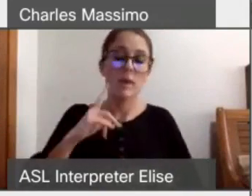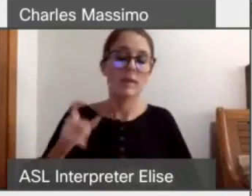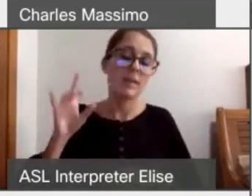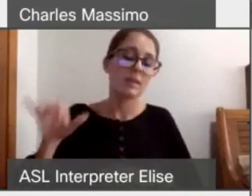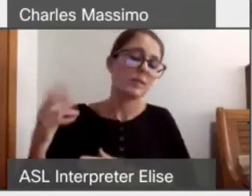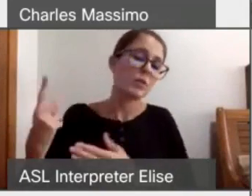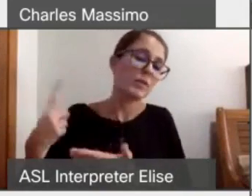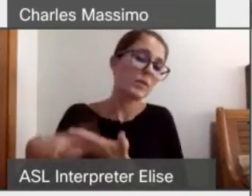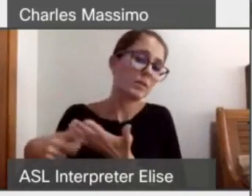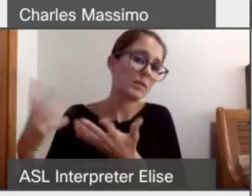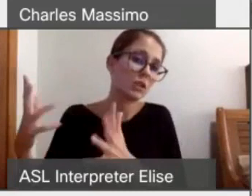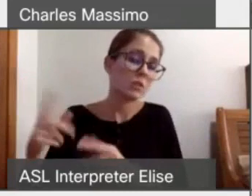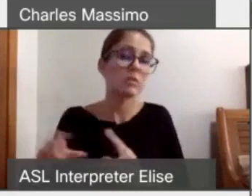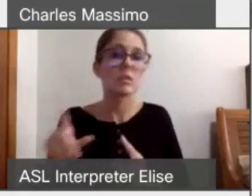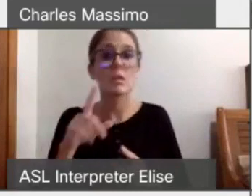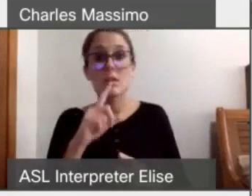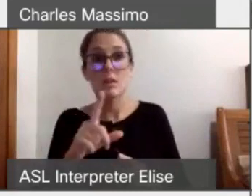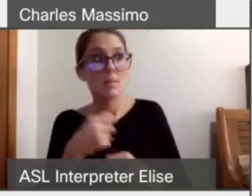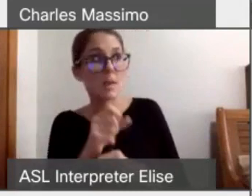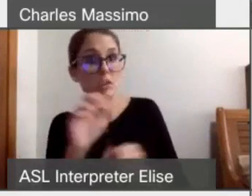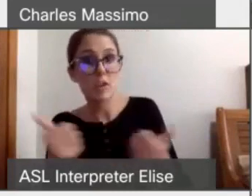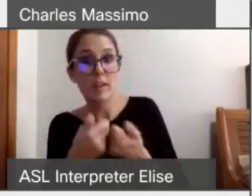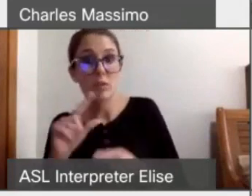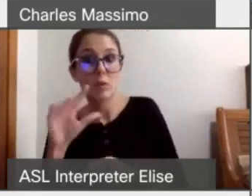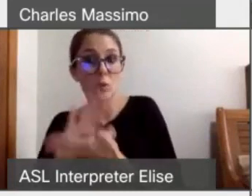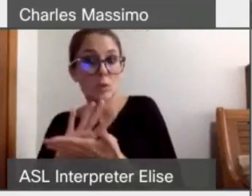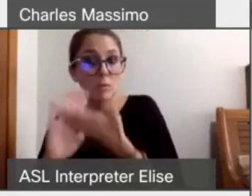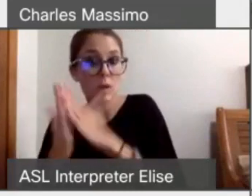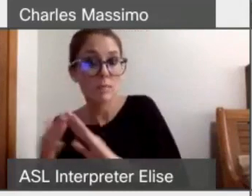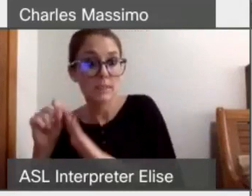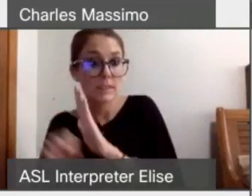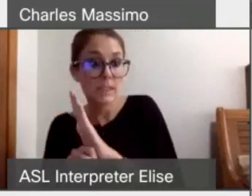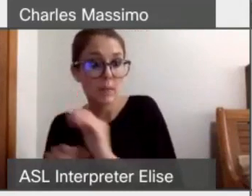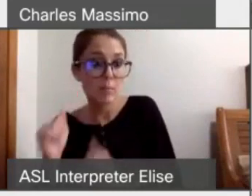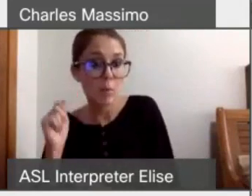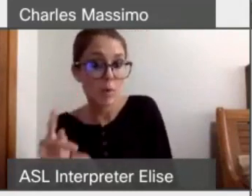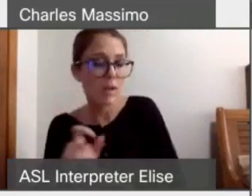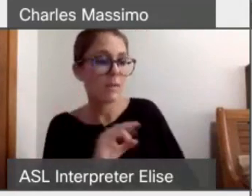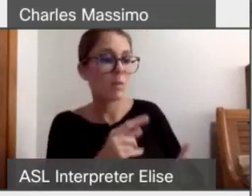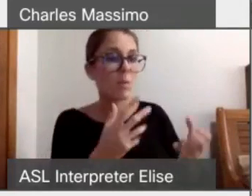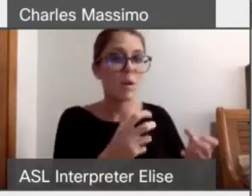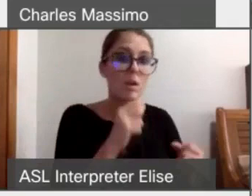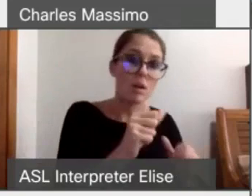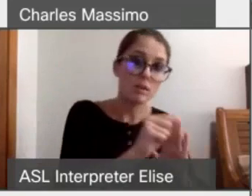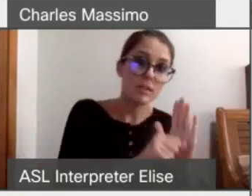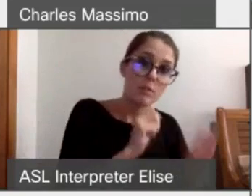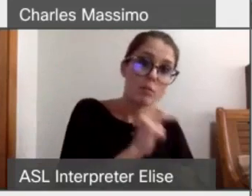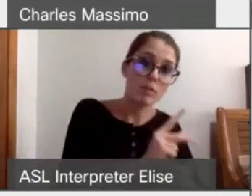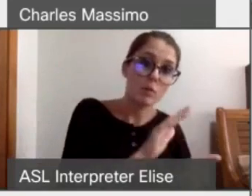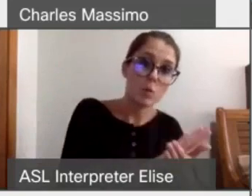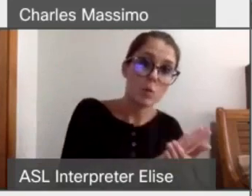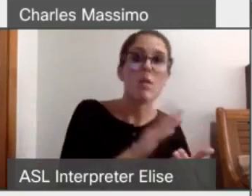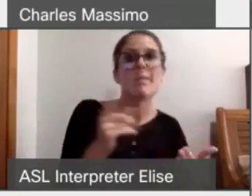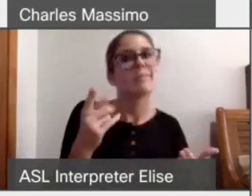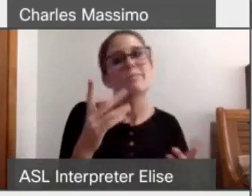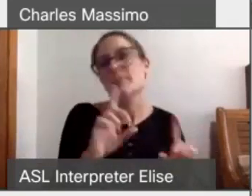is that, you know, you make it hard for schools to become state approved. And if you want a non-state approved school, 90% of the time, the district's going to fight you and